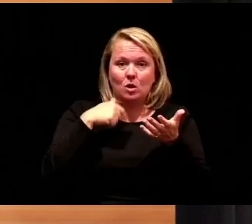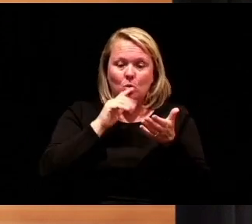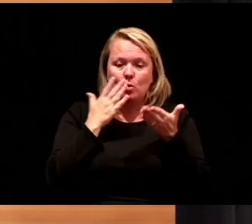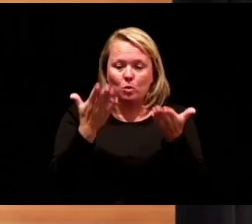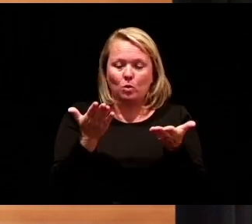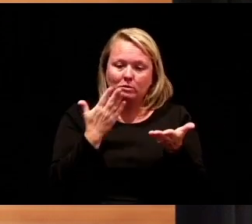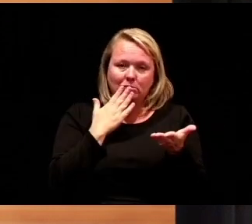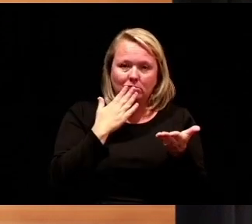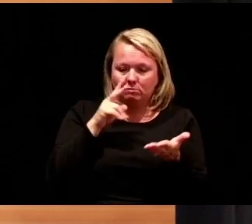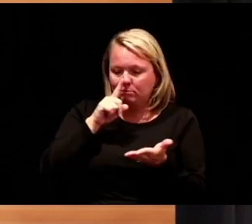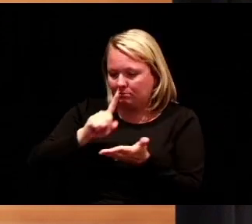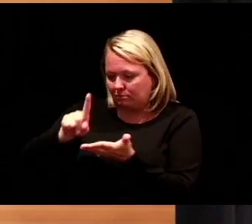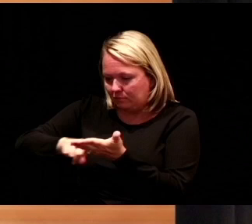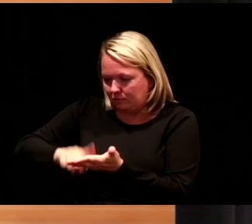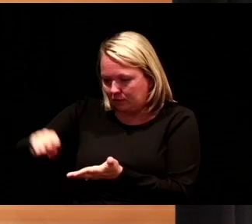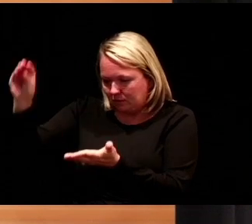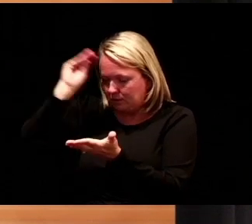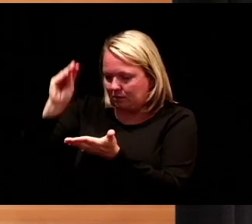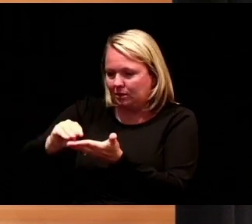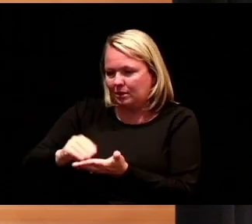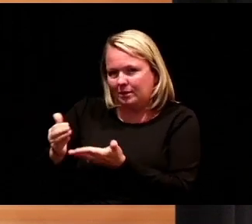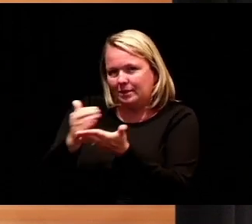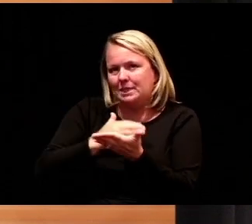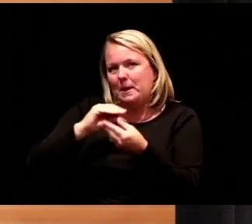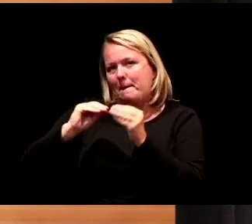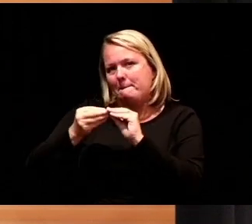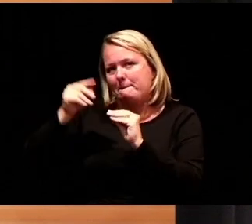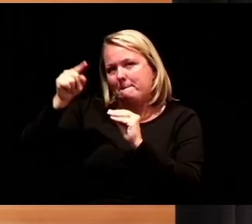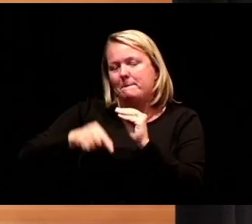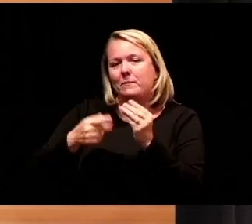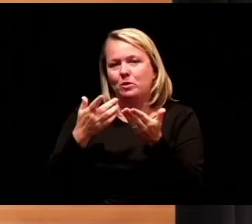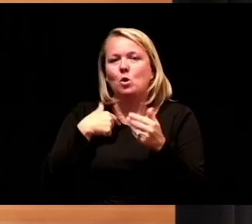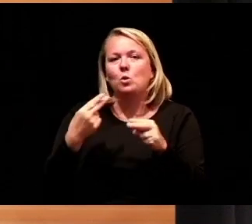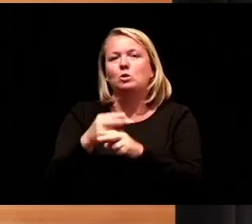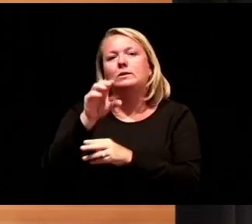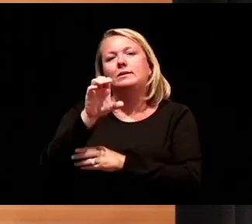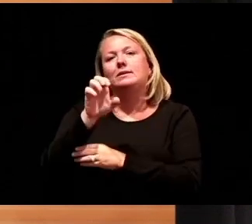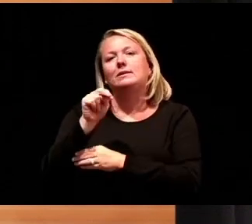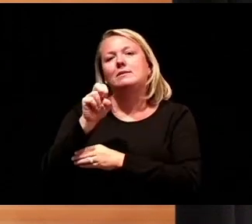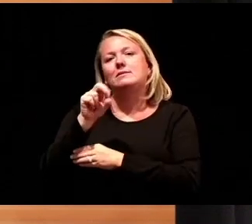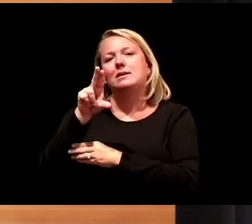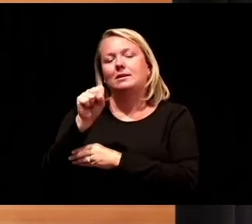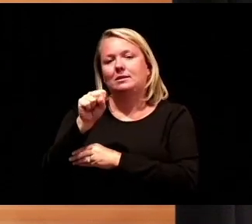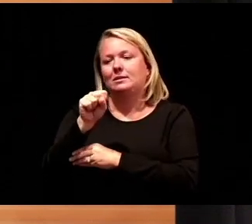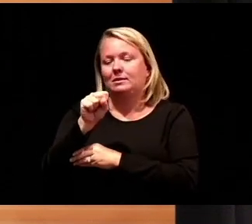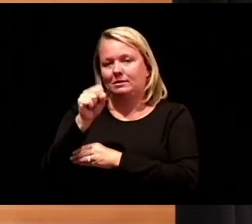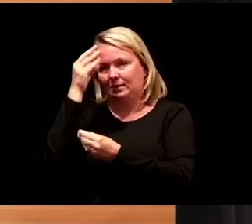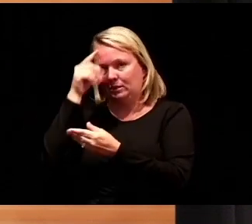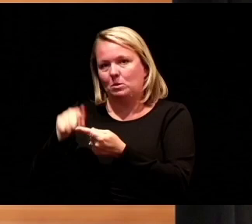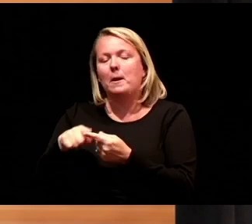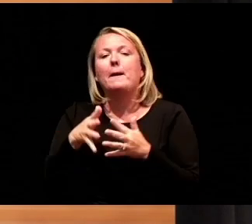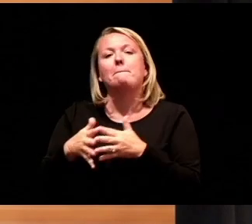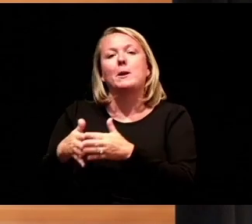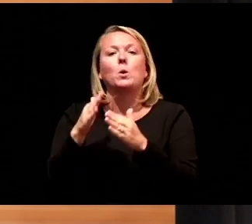We're talking about the age of the children. There are some requirements that you see that, like, children under the age of 2 are accounted for differently